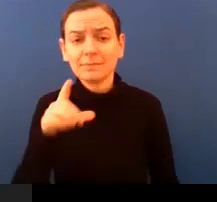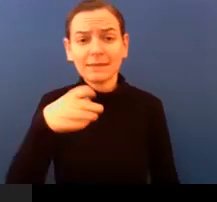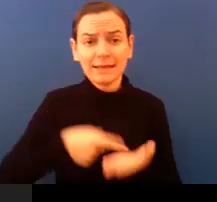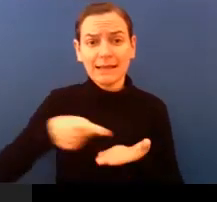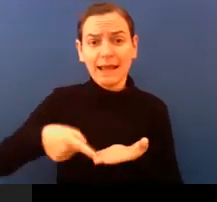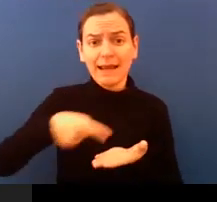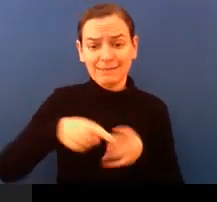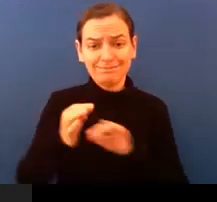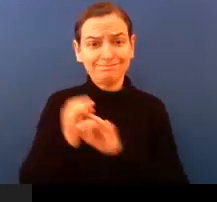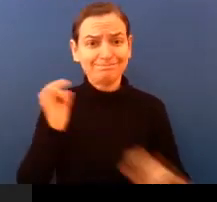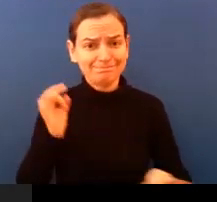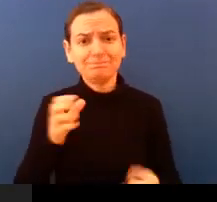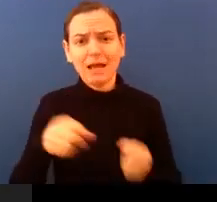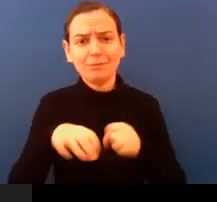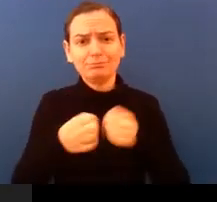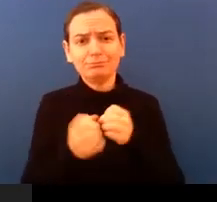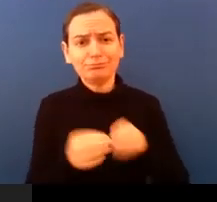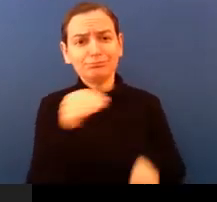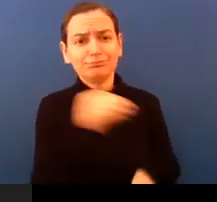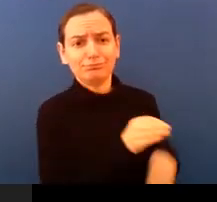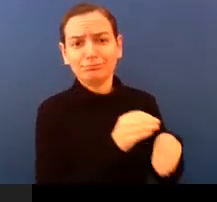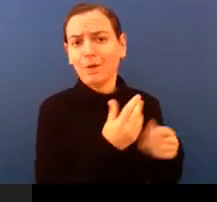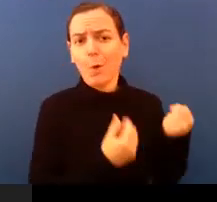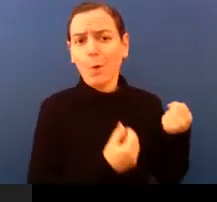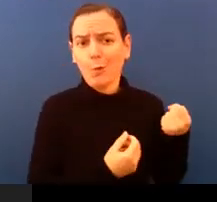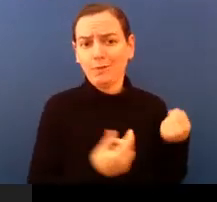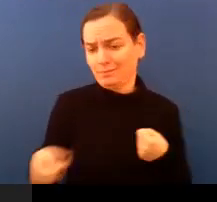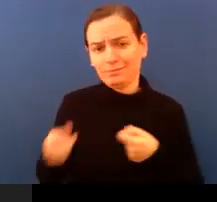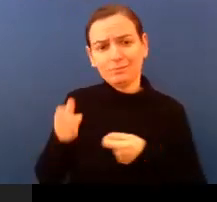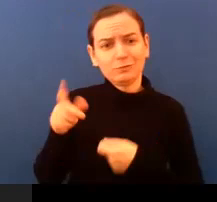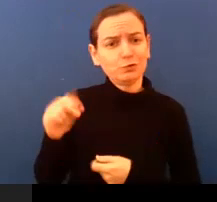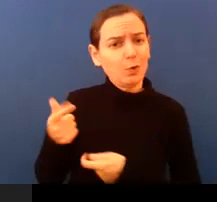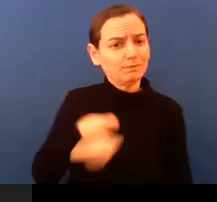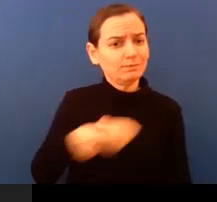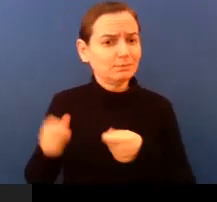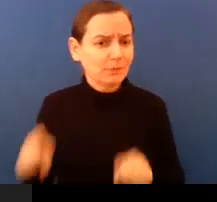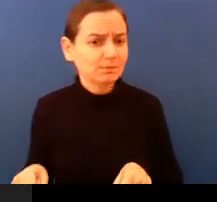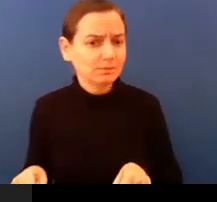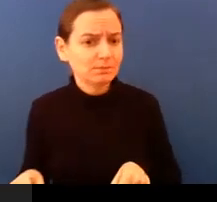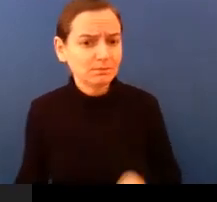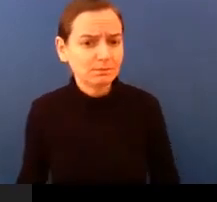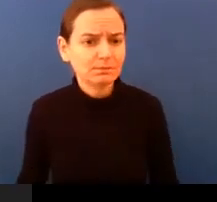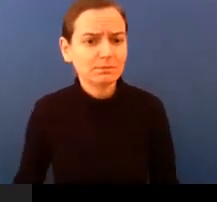A guide dog, as I mentioned, is the same tool as a long cane, but it is used differently.